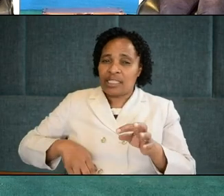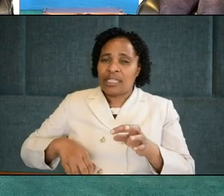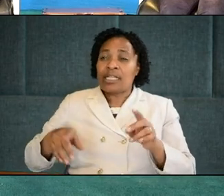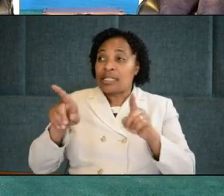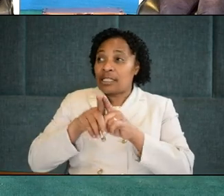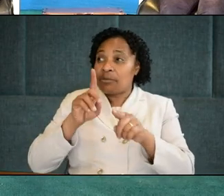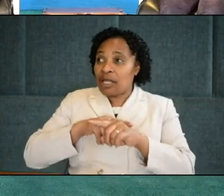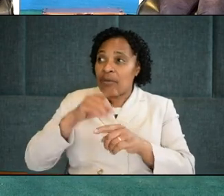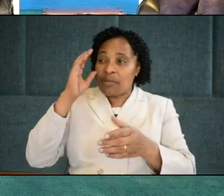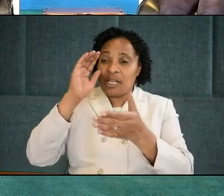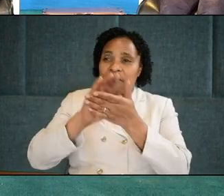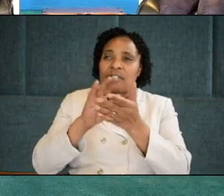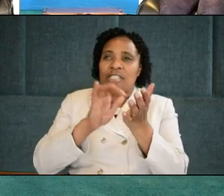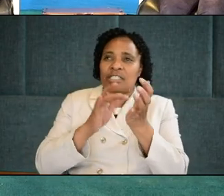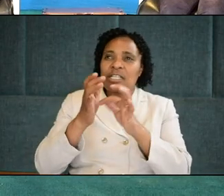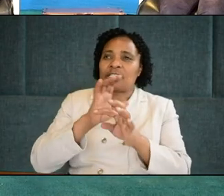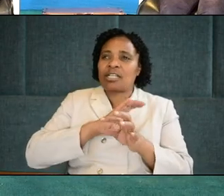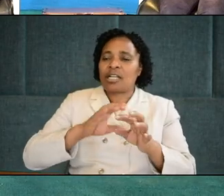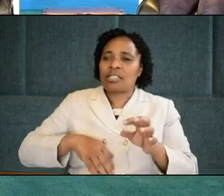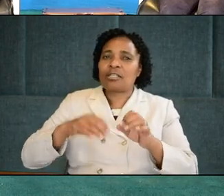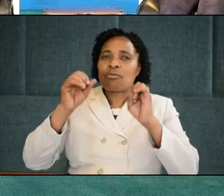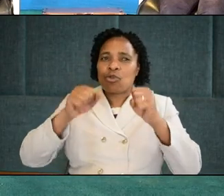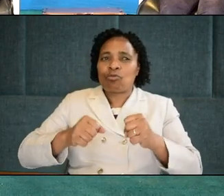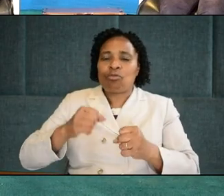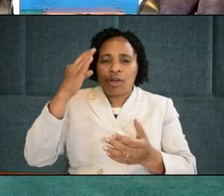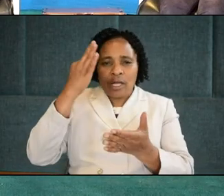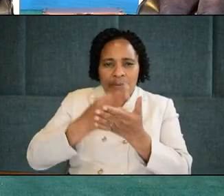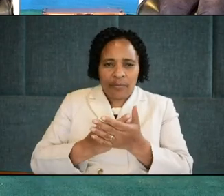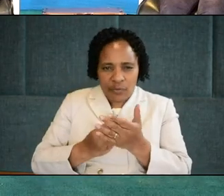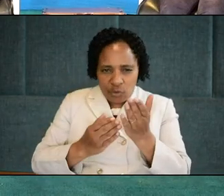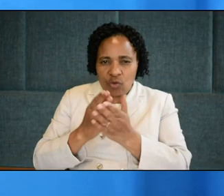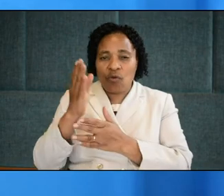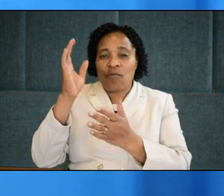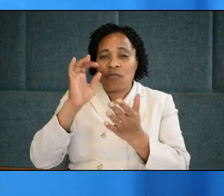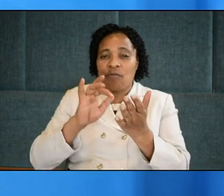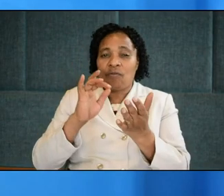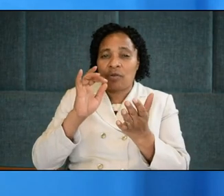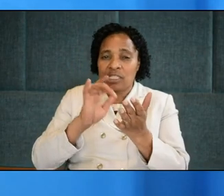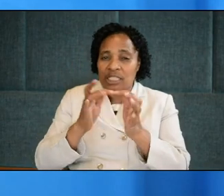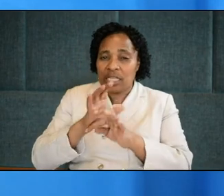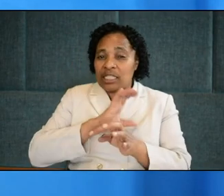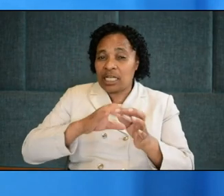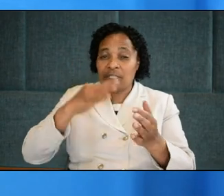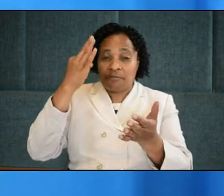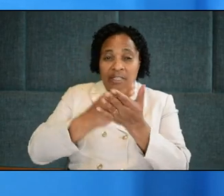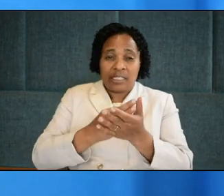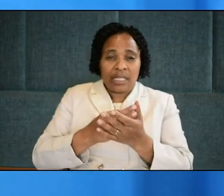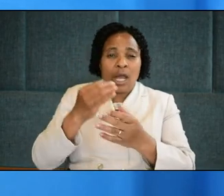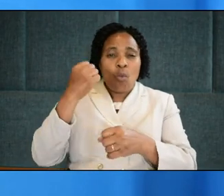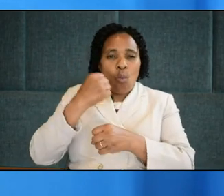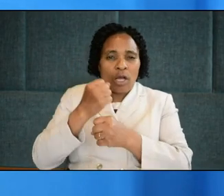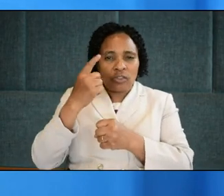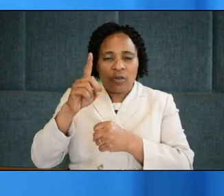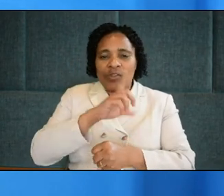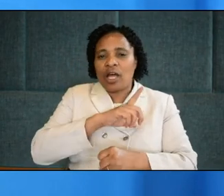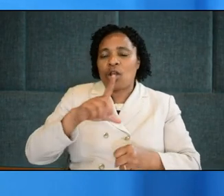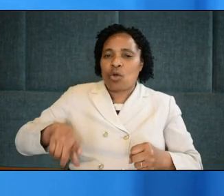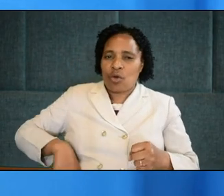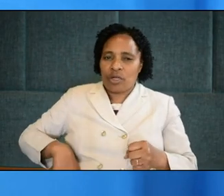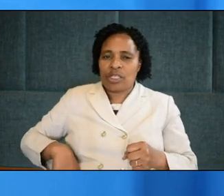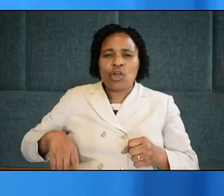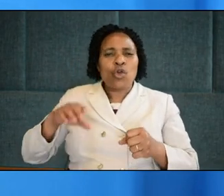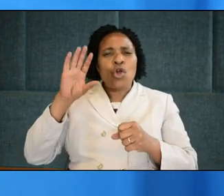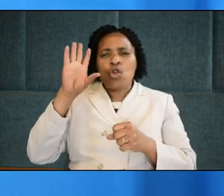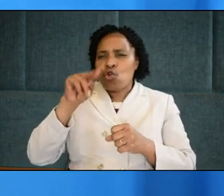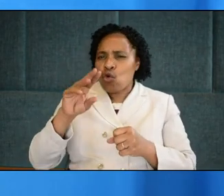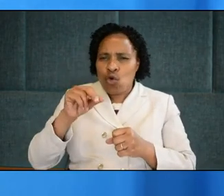believed in Christ Jesus, that we might be justified by faith in Christ and not by the works of the law. Mm. For by the works of the law, no